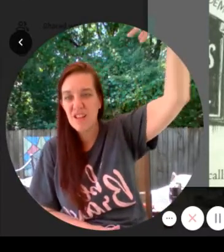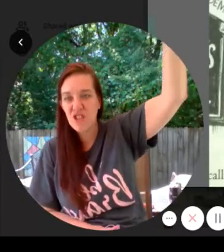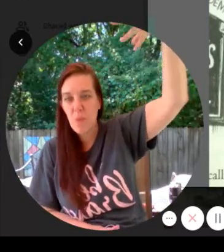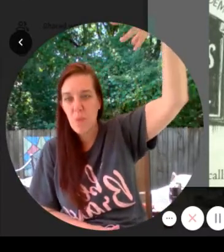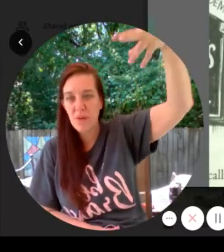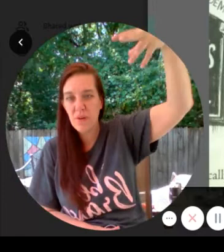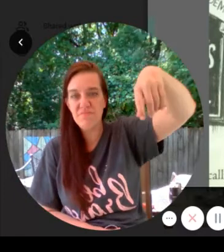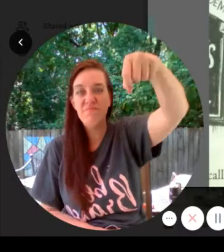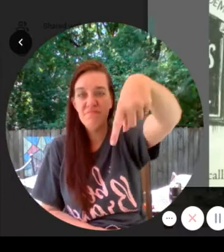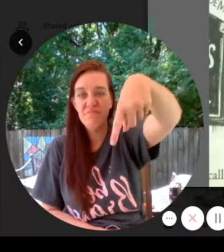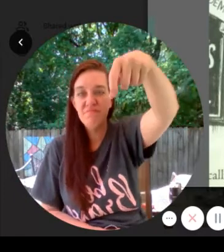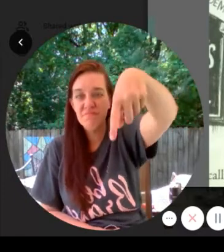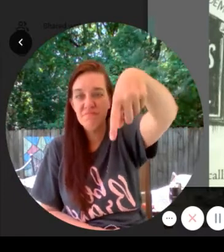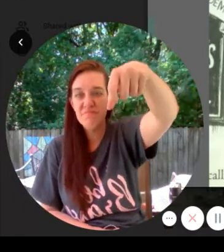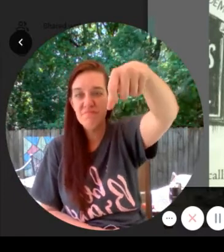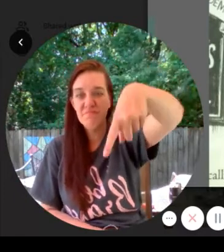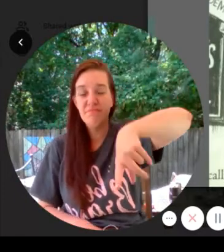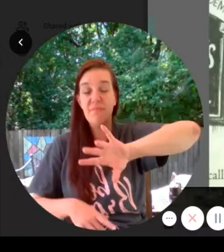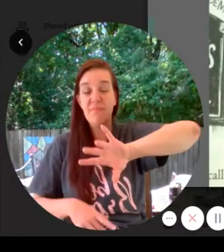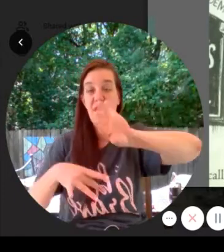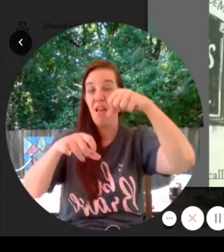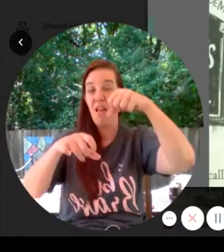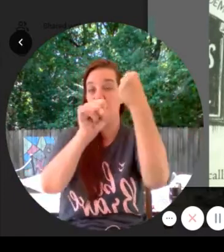Here was locker number